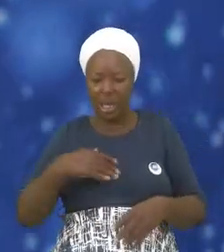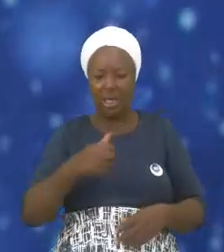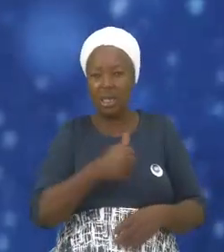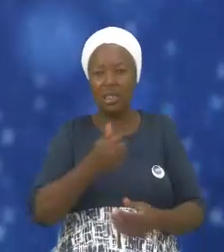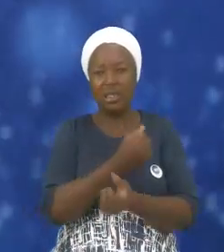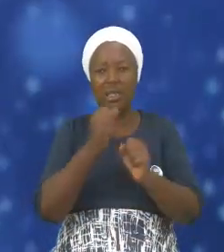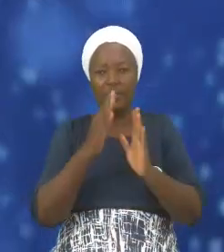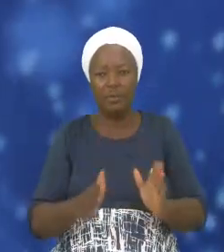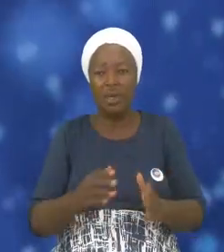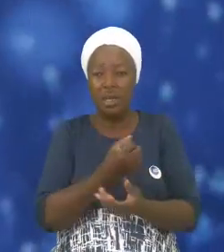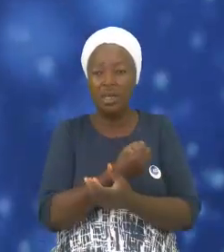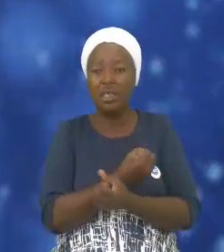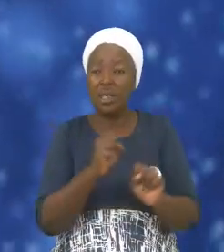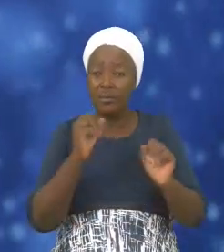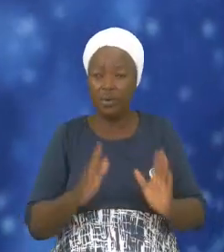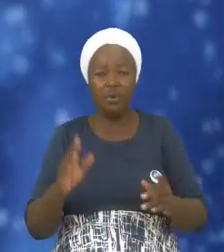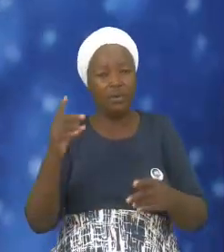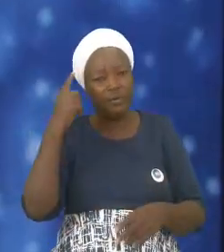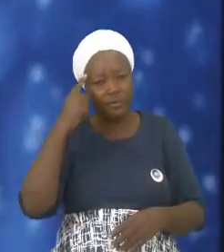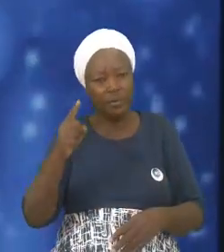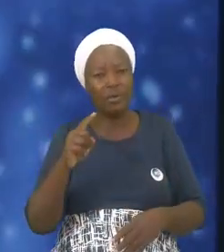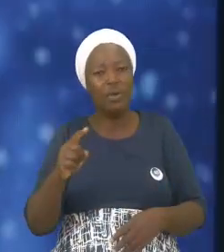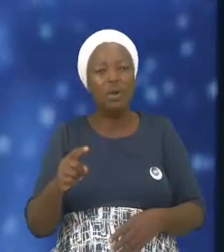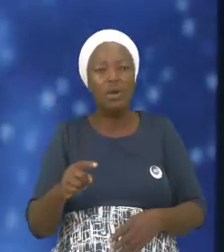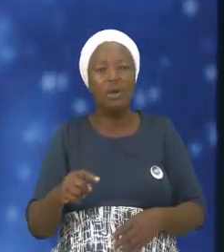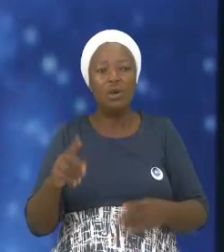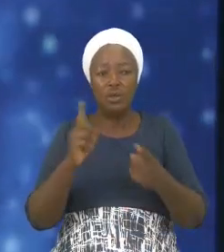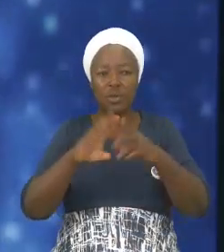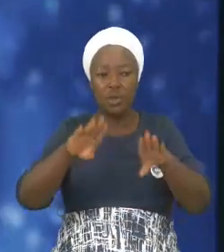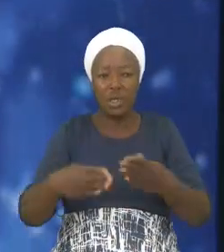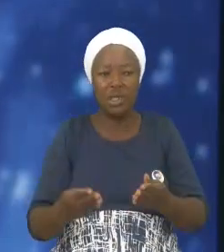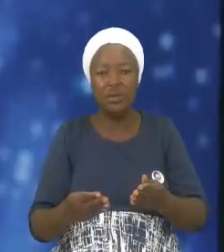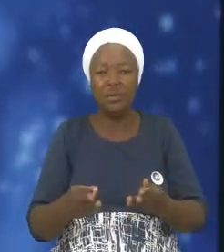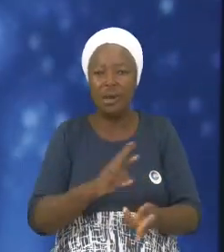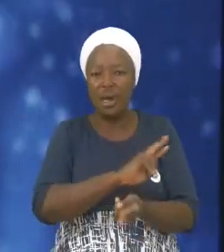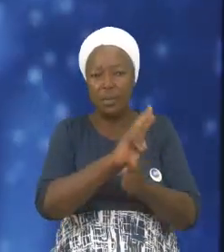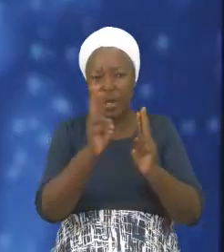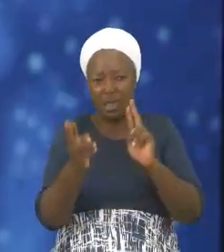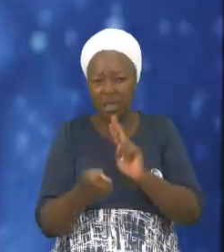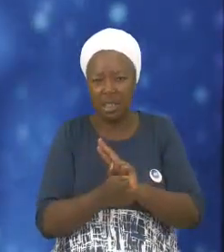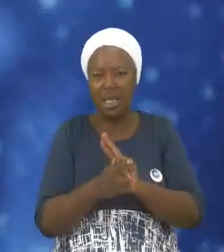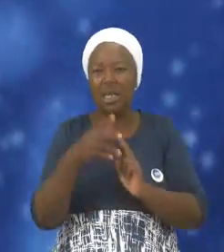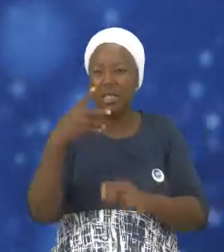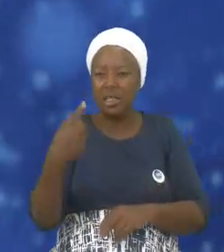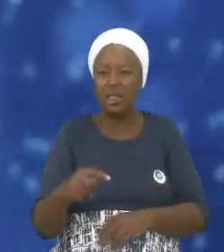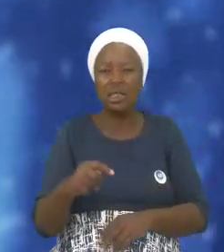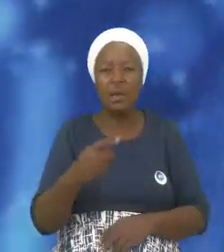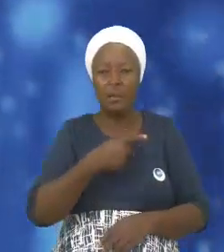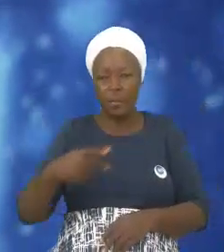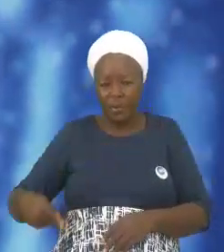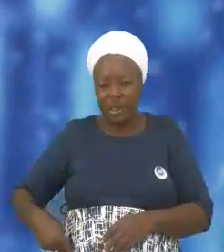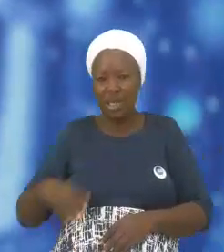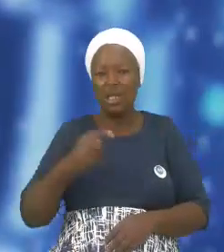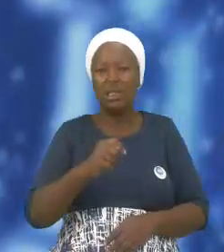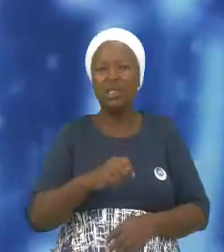for to give, he is the one, the prince, the eternal prince, the mighty prince, the